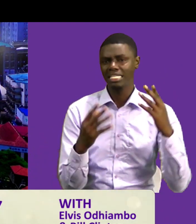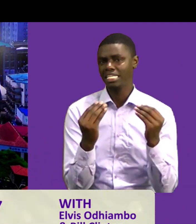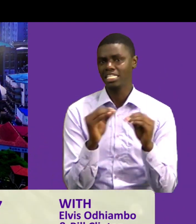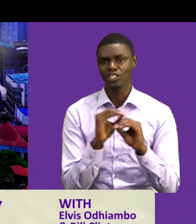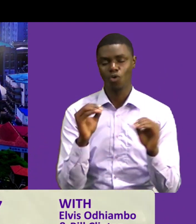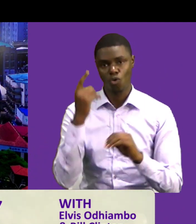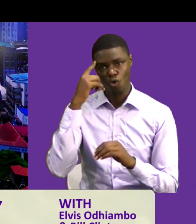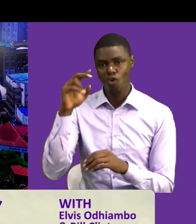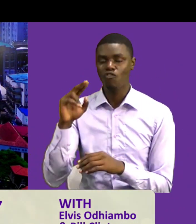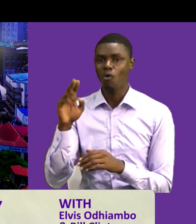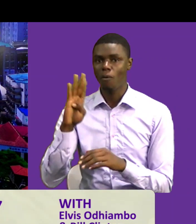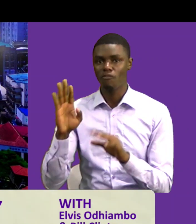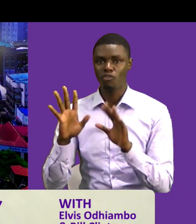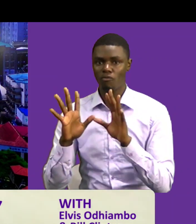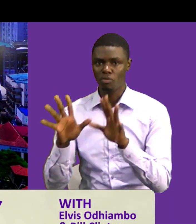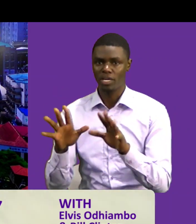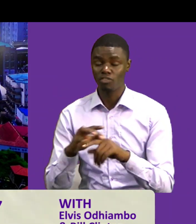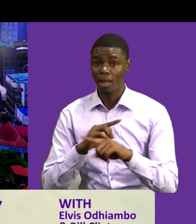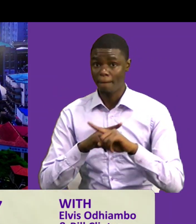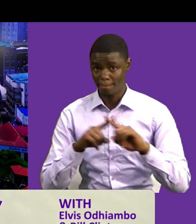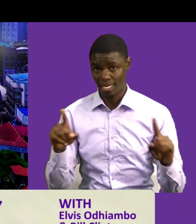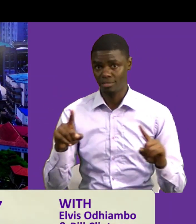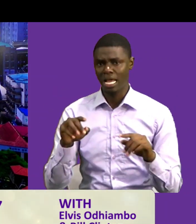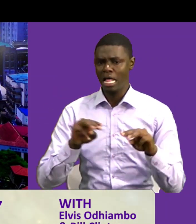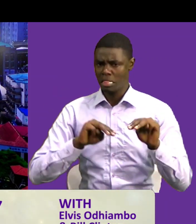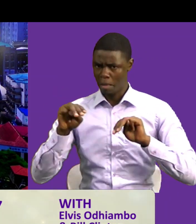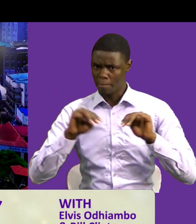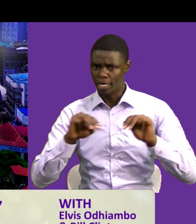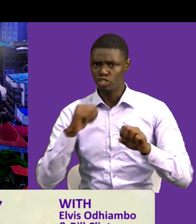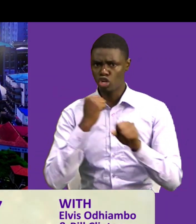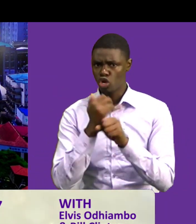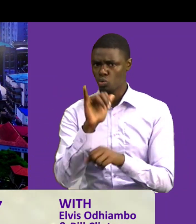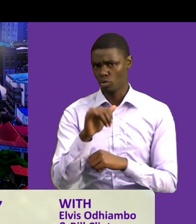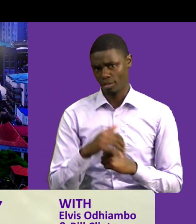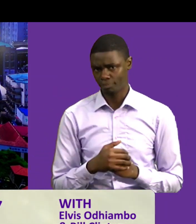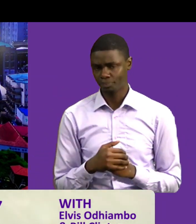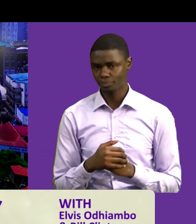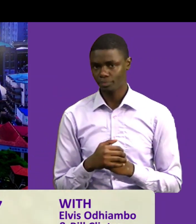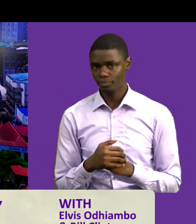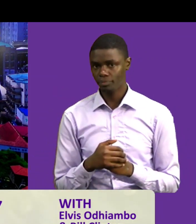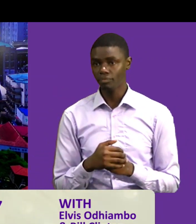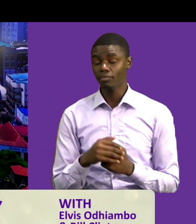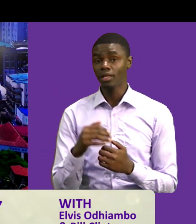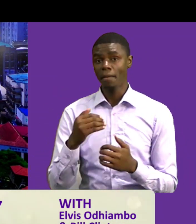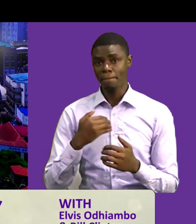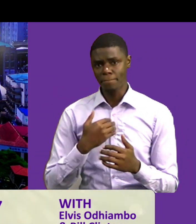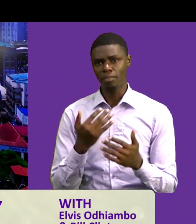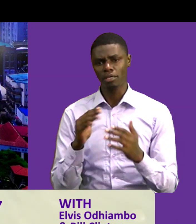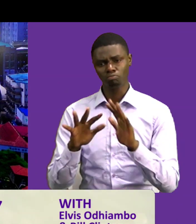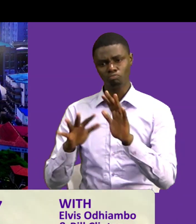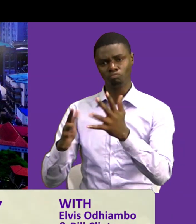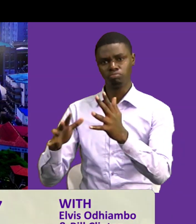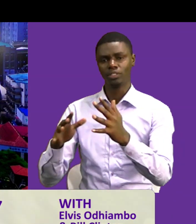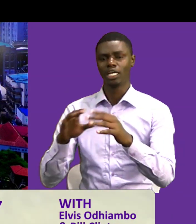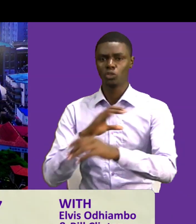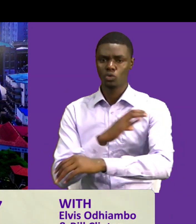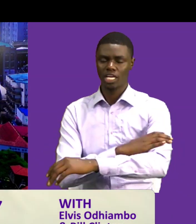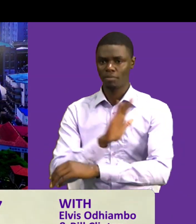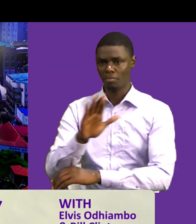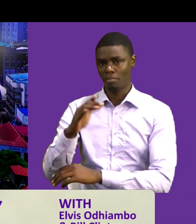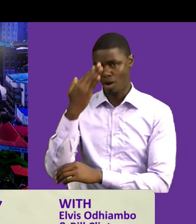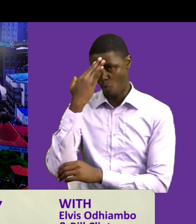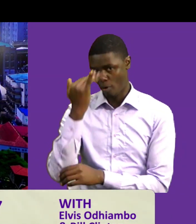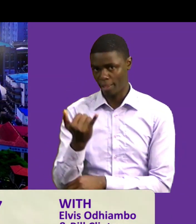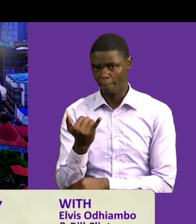for Brentford, but they managed to do that. And I will give much credit to their captain